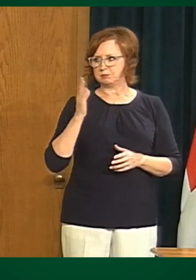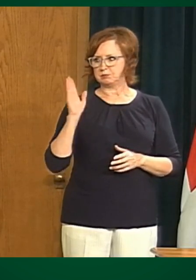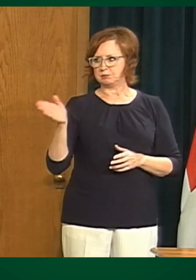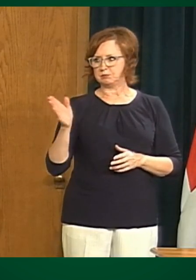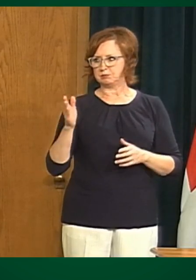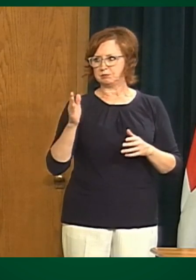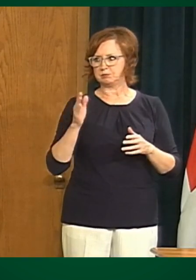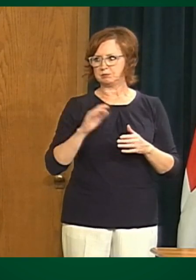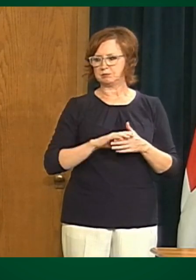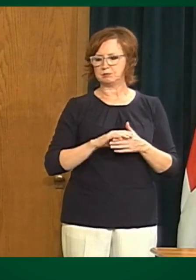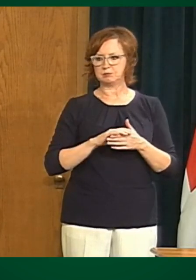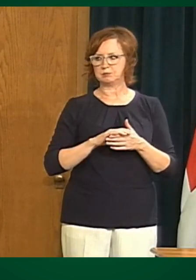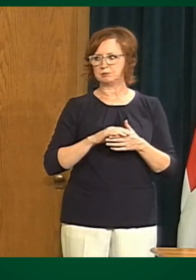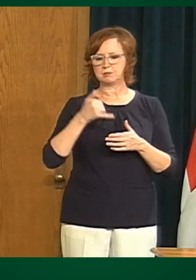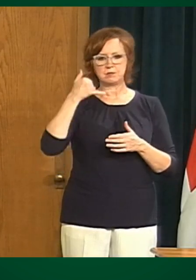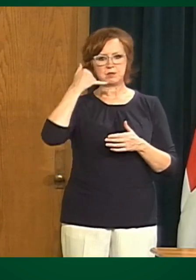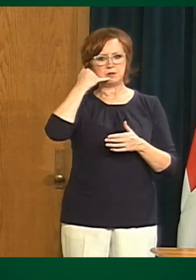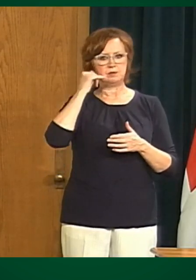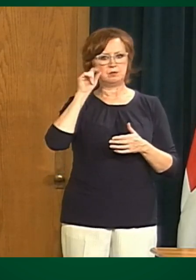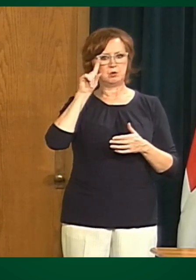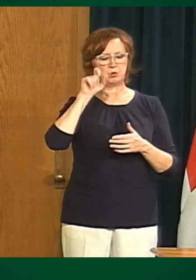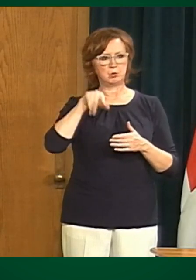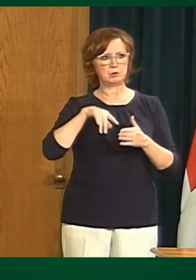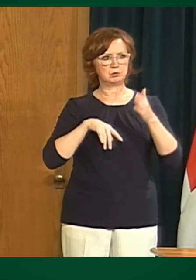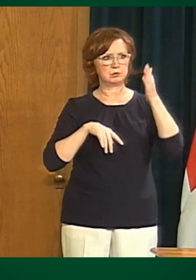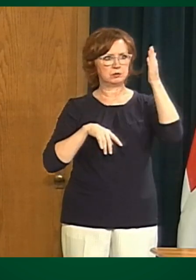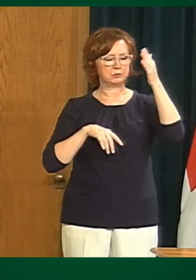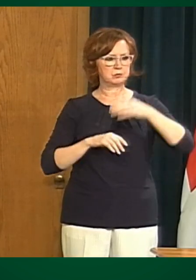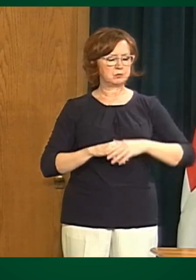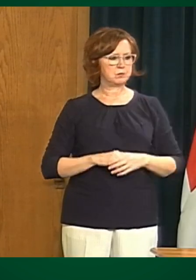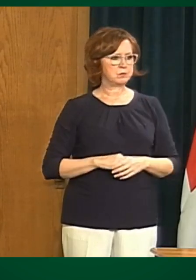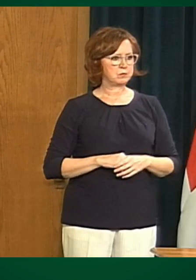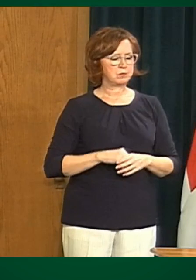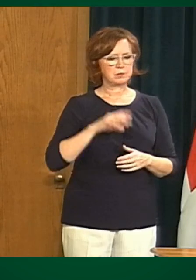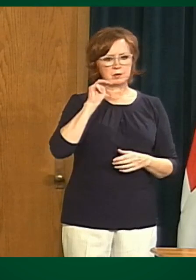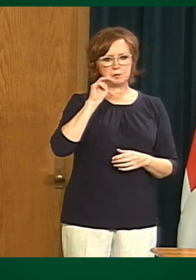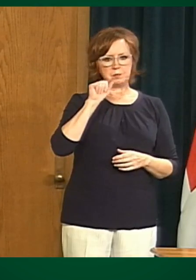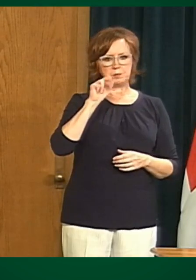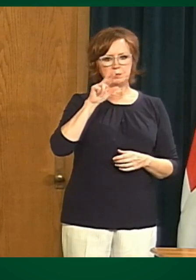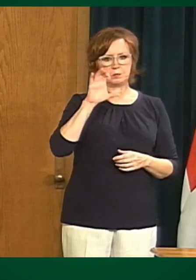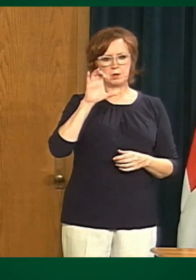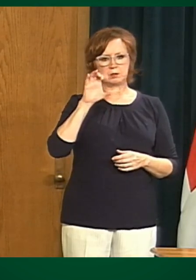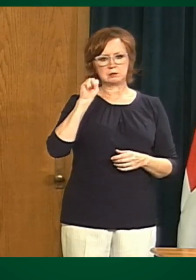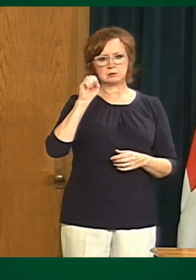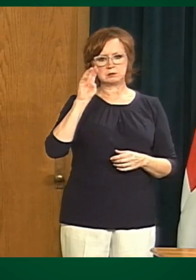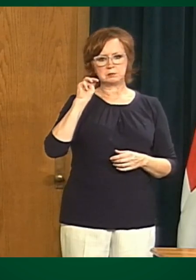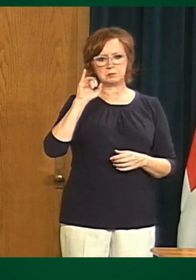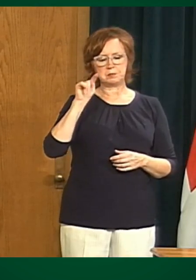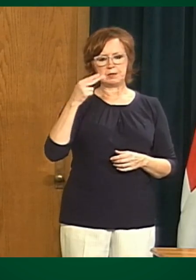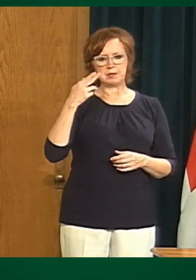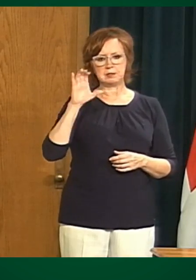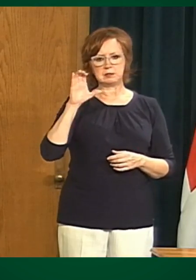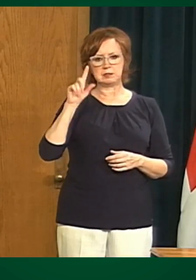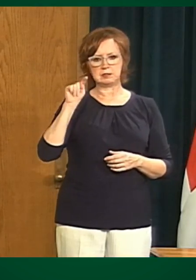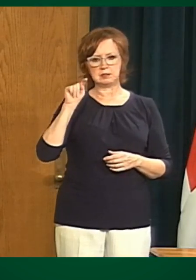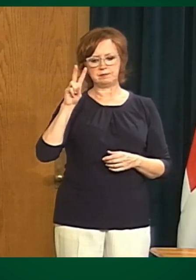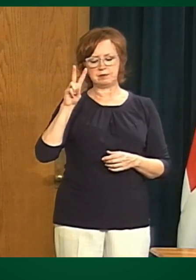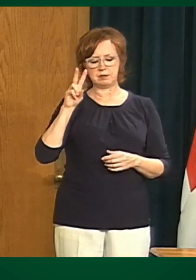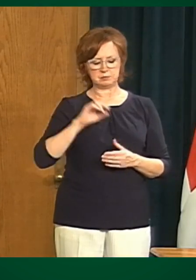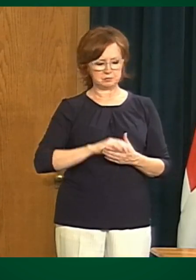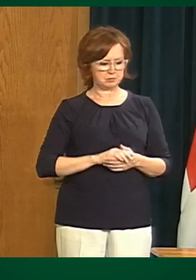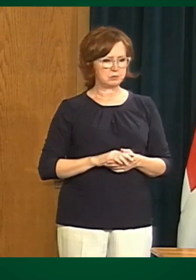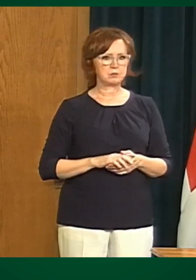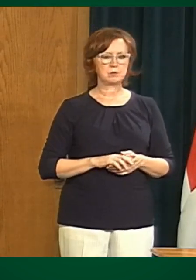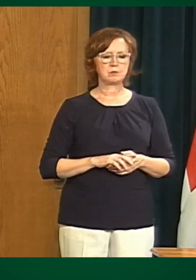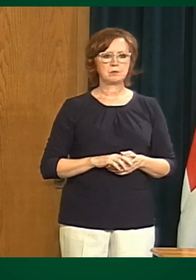We'll take our next question from the phone line, operator. We have Mark Smith with CTV. I'm just